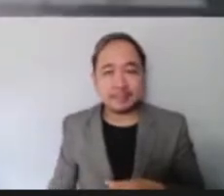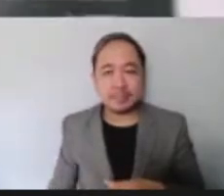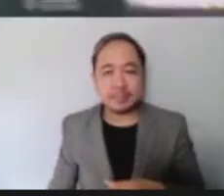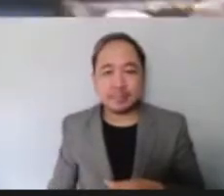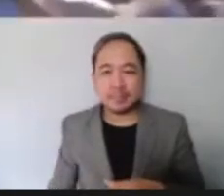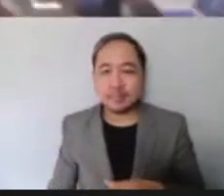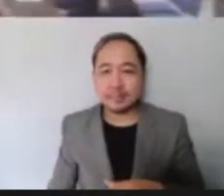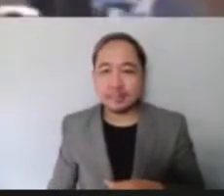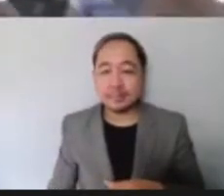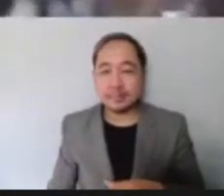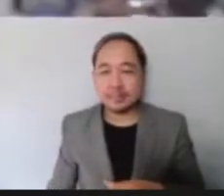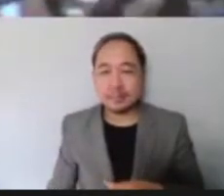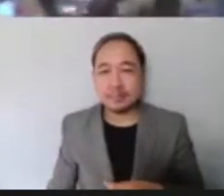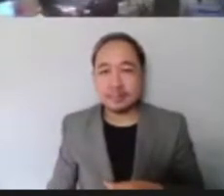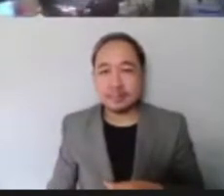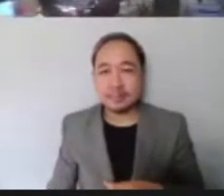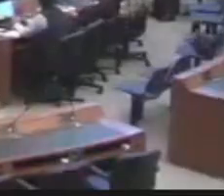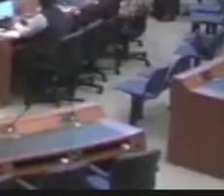uh